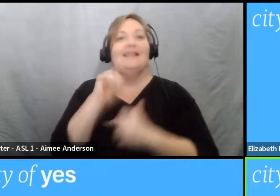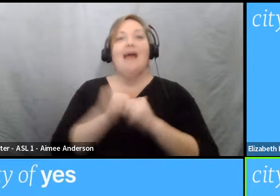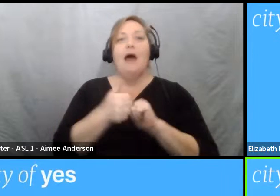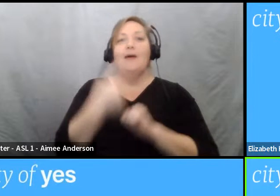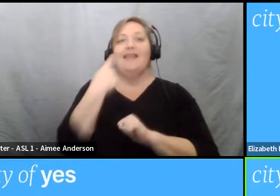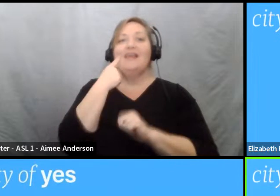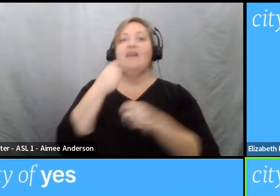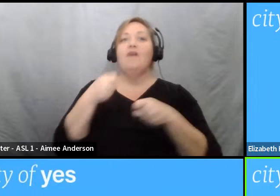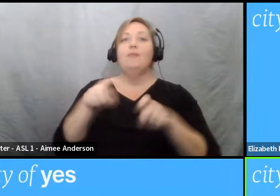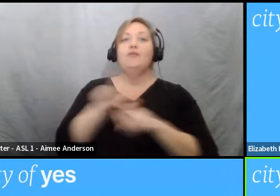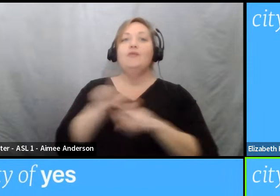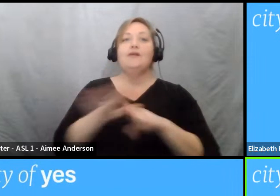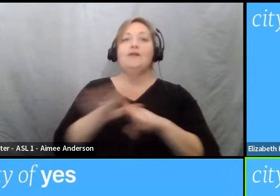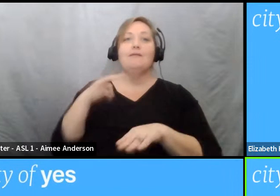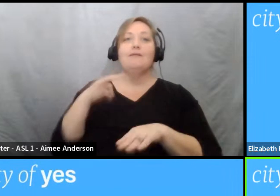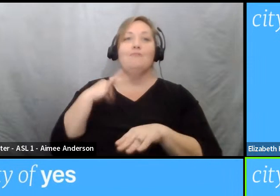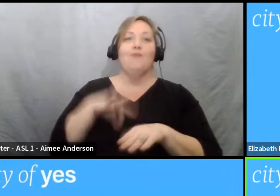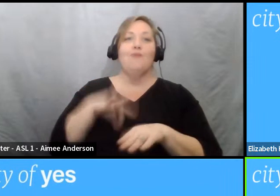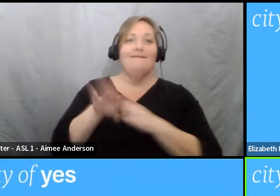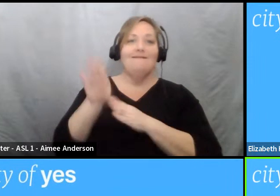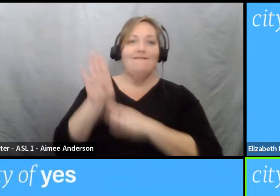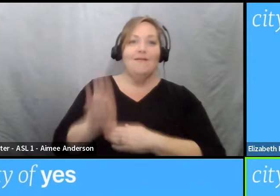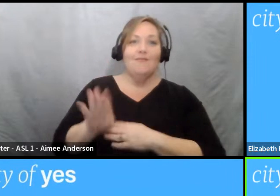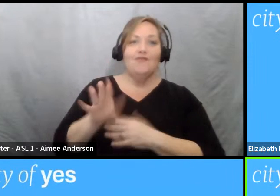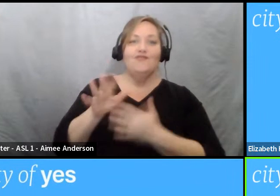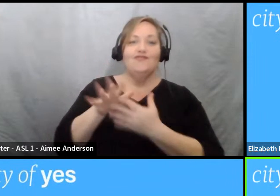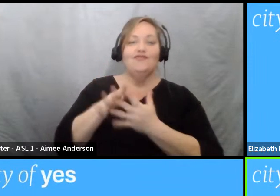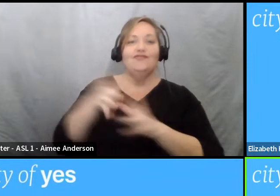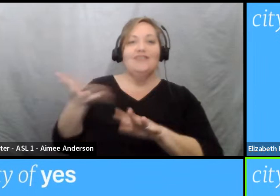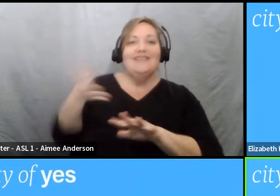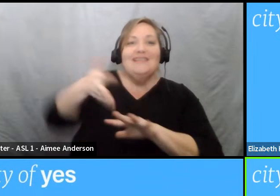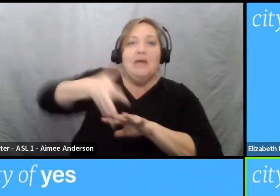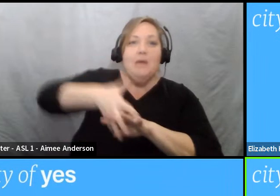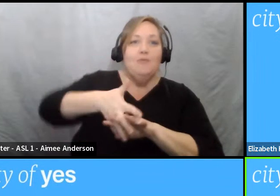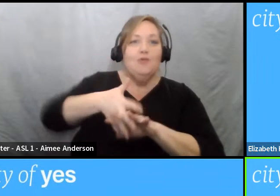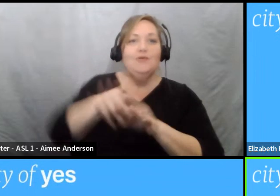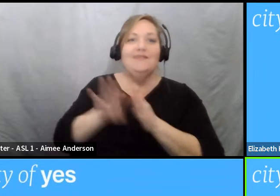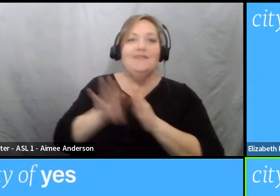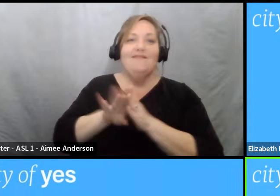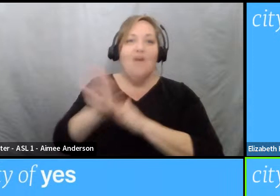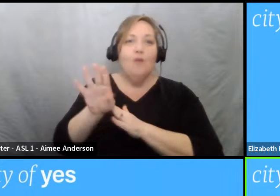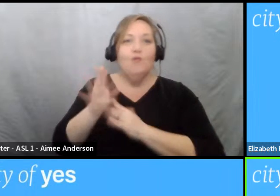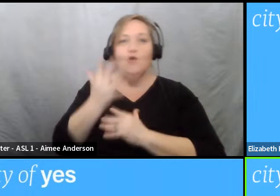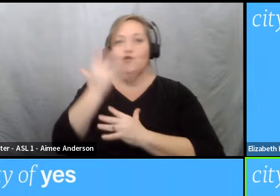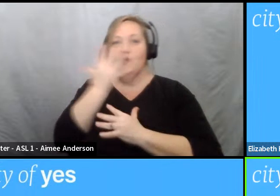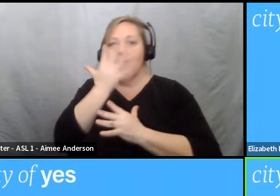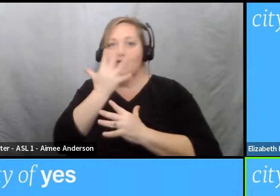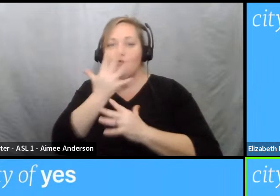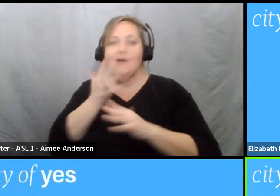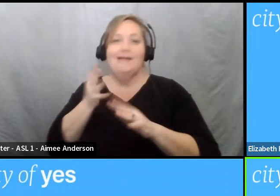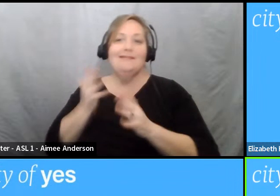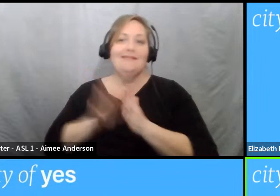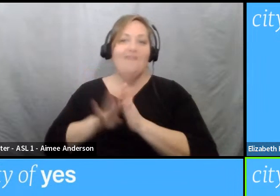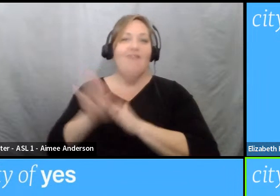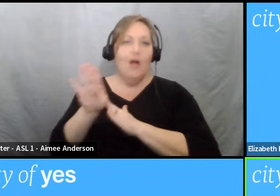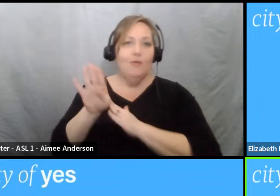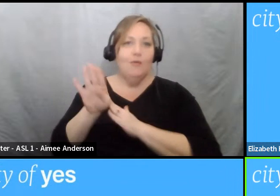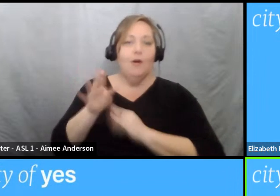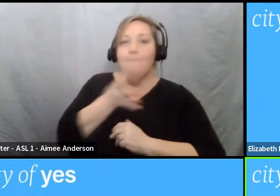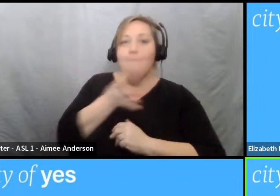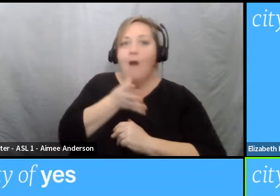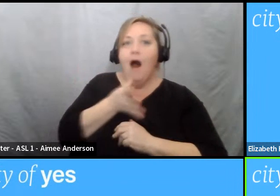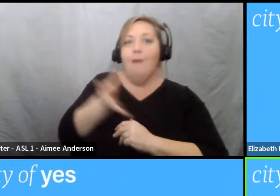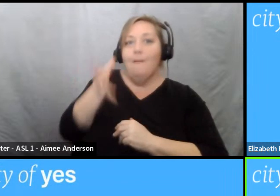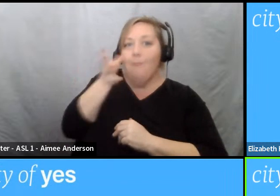nonprofit developers, immigrant developers, mom and pop developers under these proposals. As it is today, under the